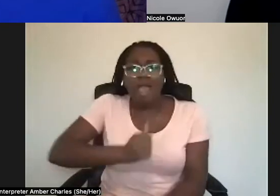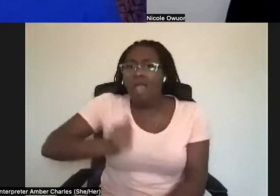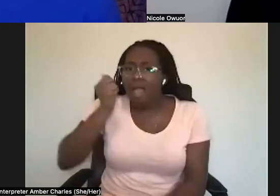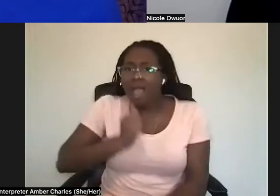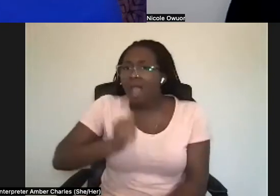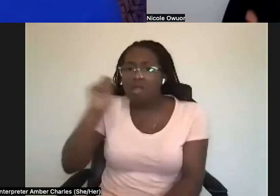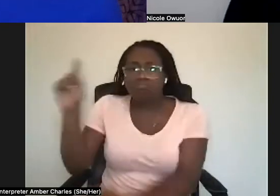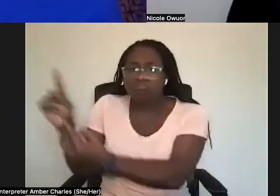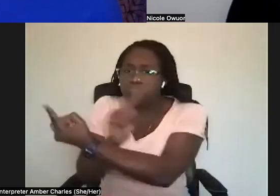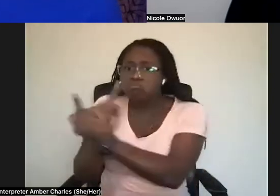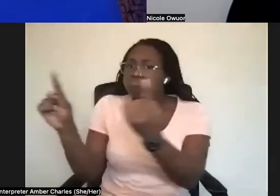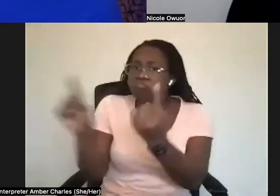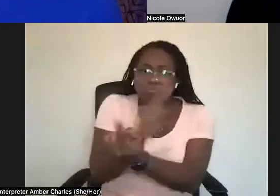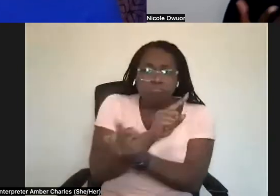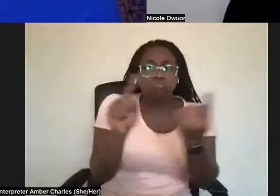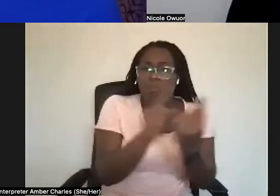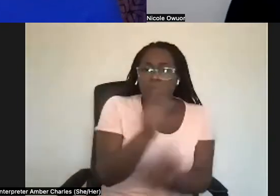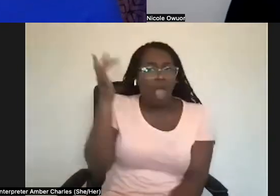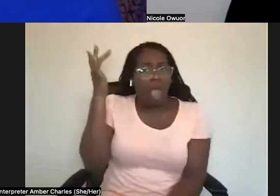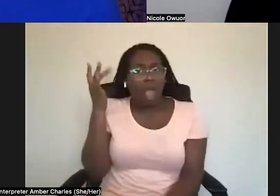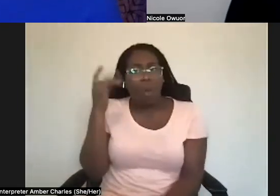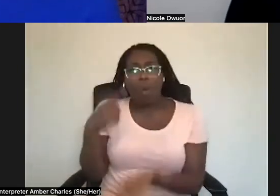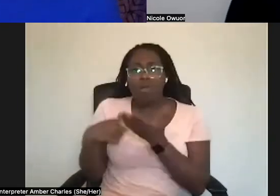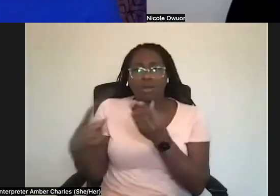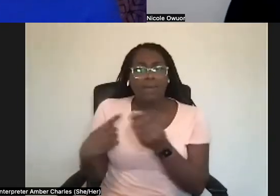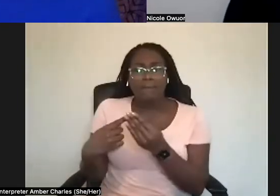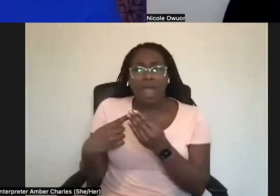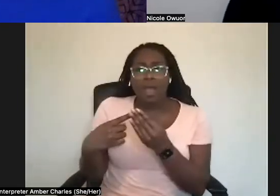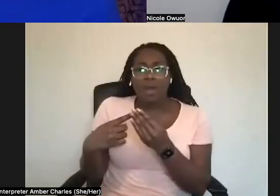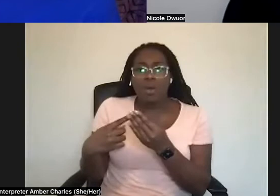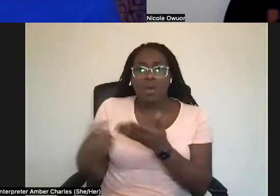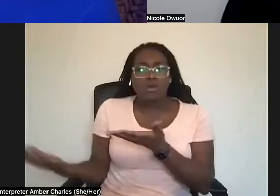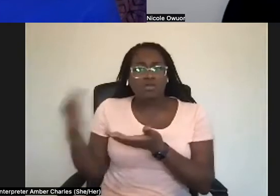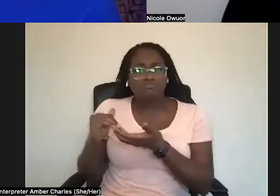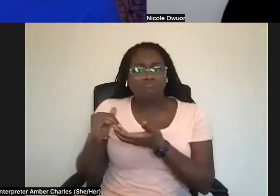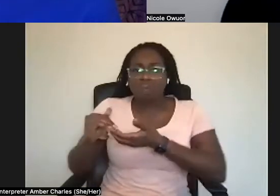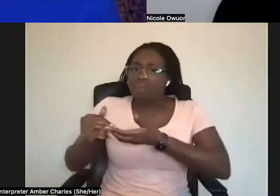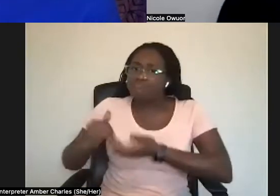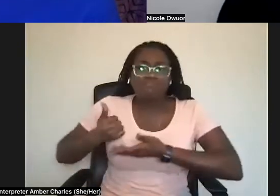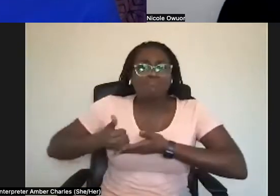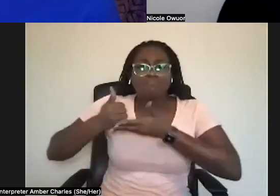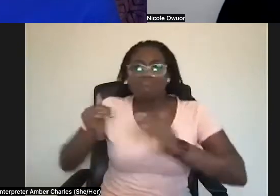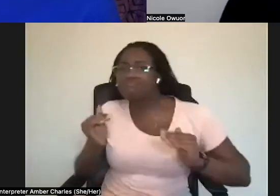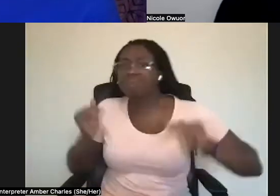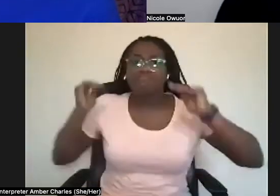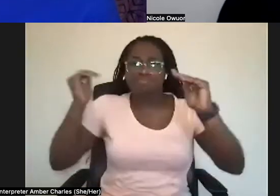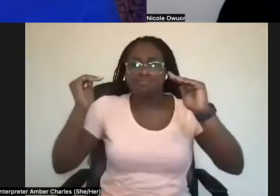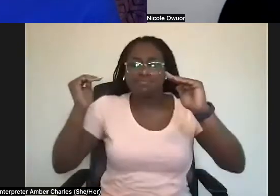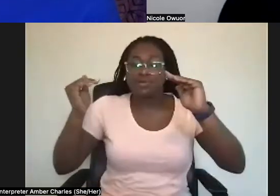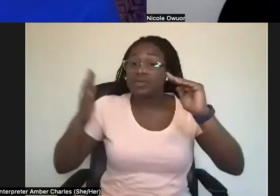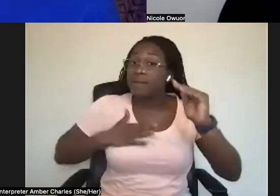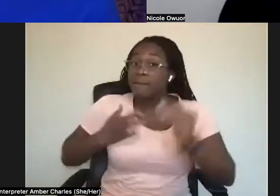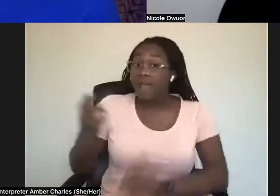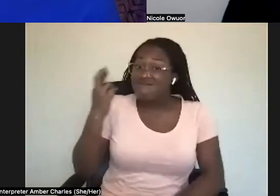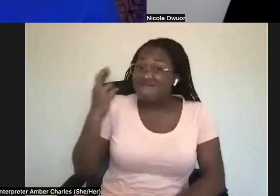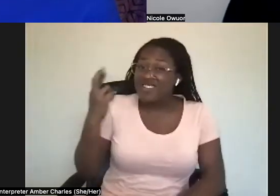And that's why I talk about that idea of co-elevating, because my two best friends, two other Black